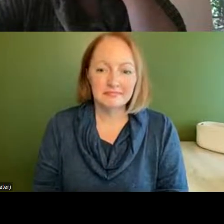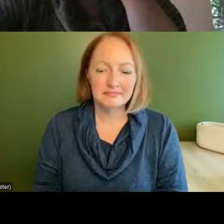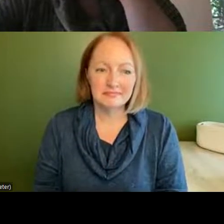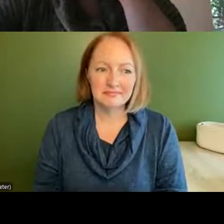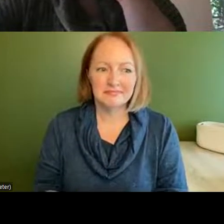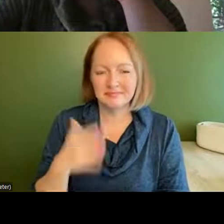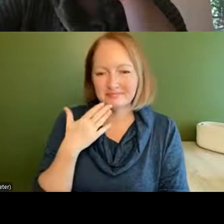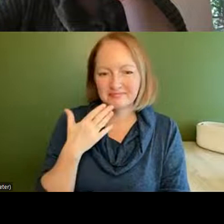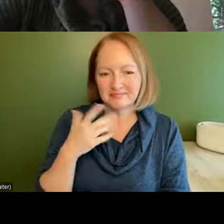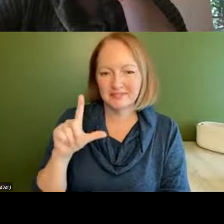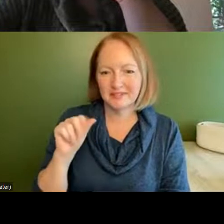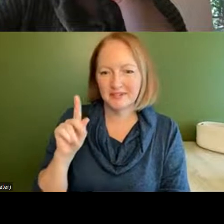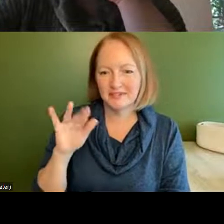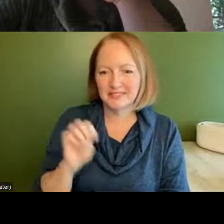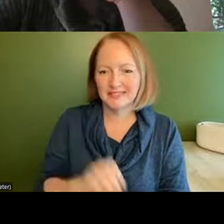Thank you, Lori. And